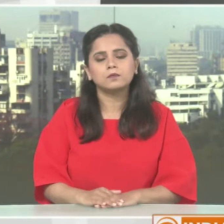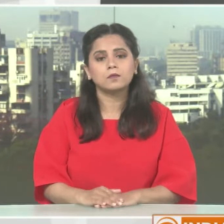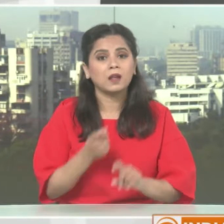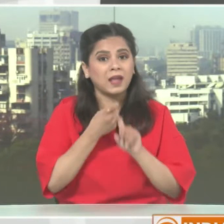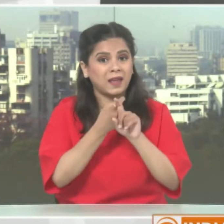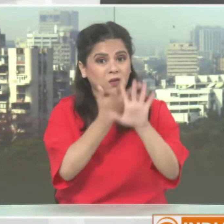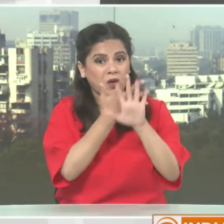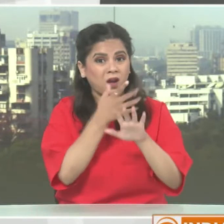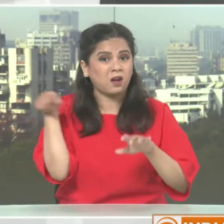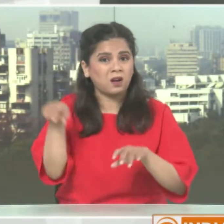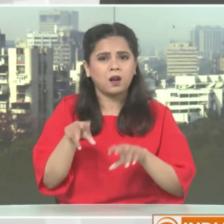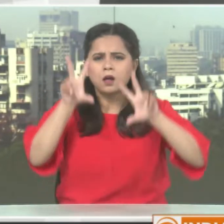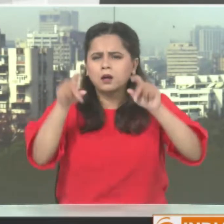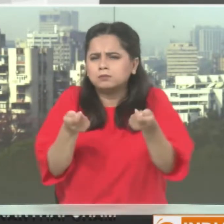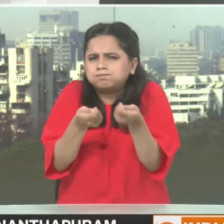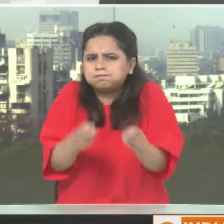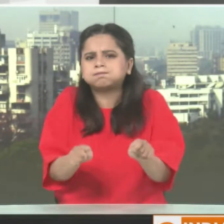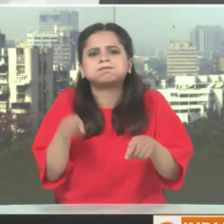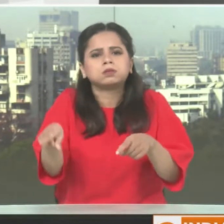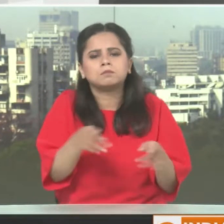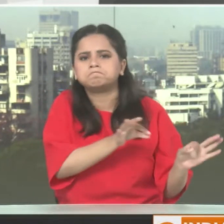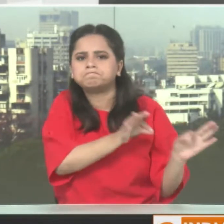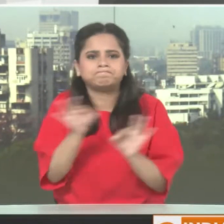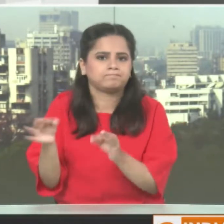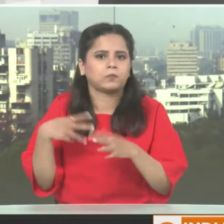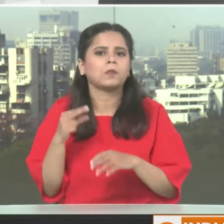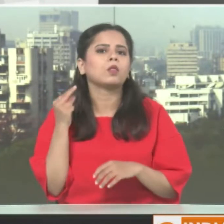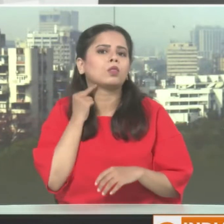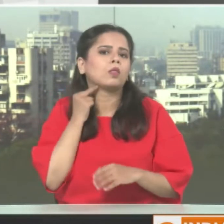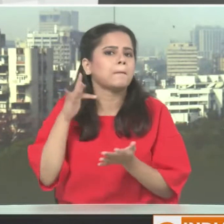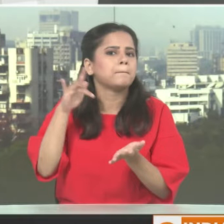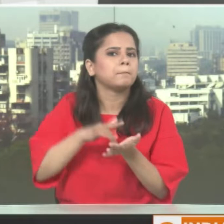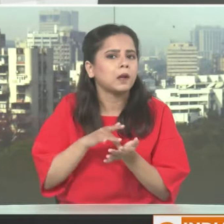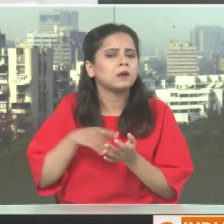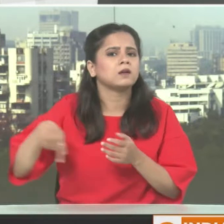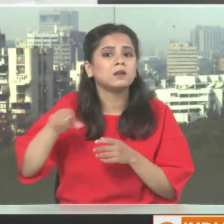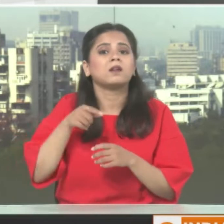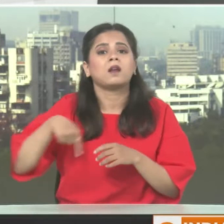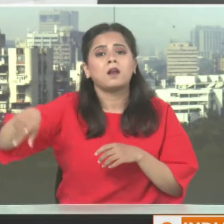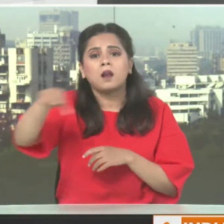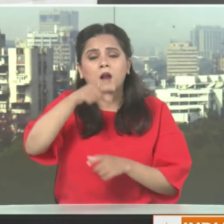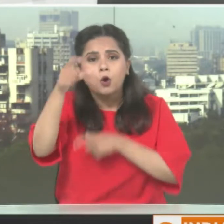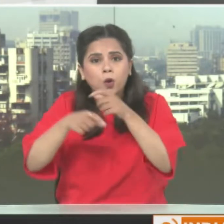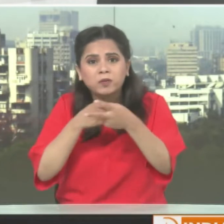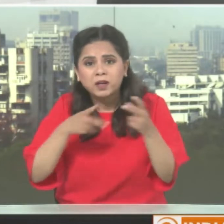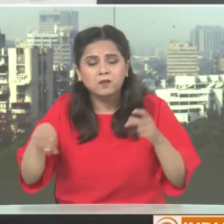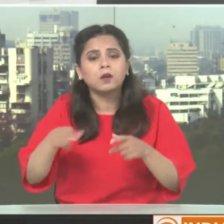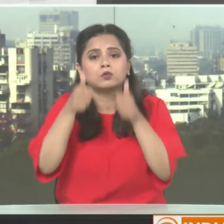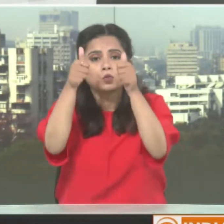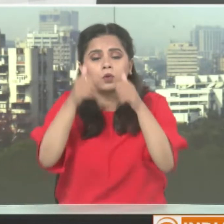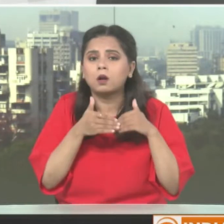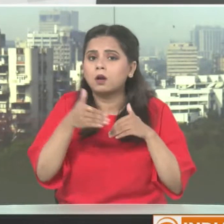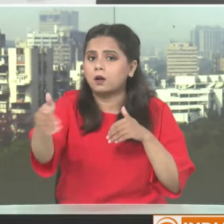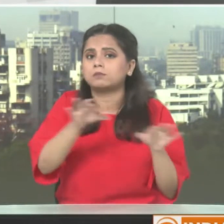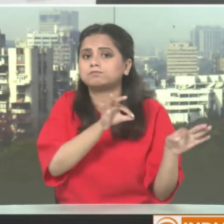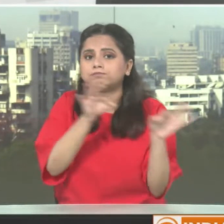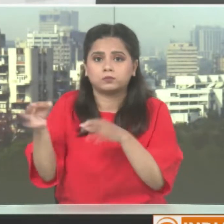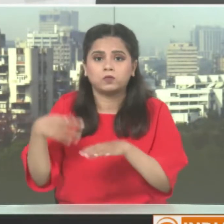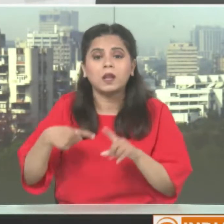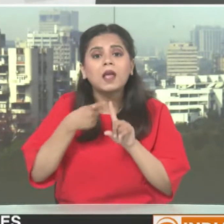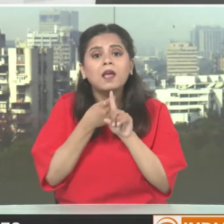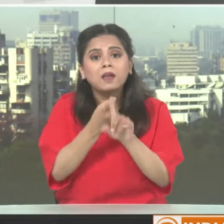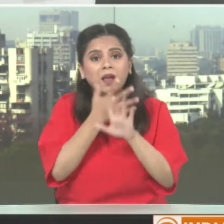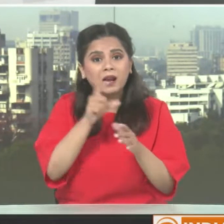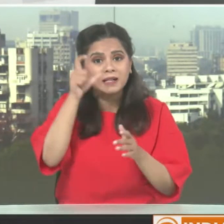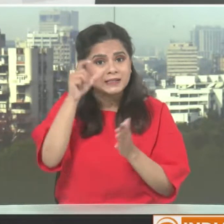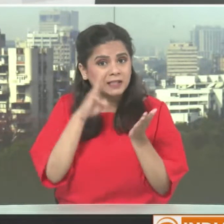In Kerala, complete lockdown has been extended in Thiruvananthapuram corporation area until further notice. The Kerala Chief